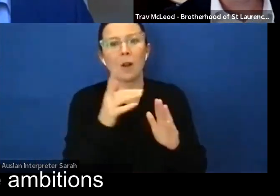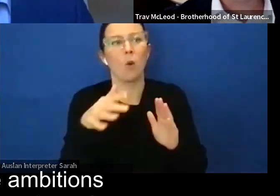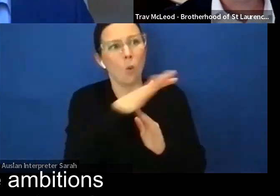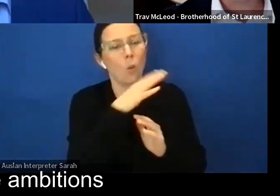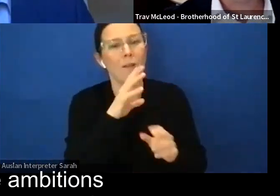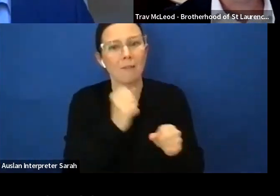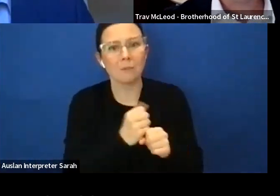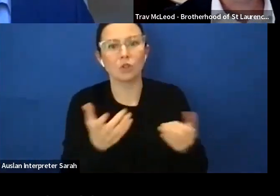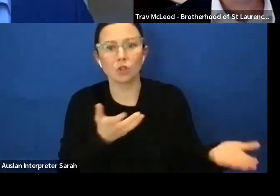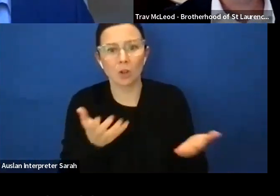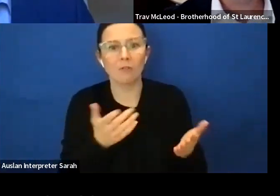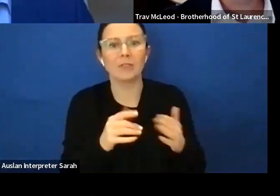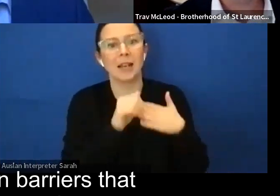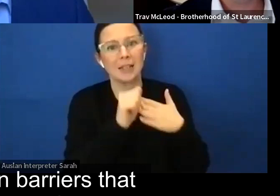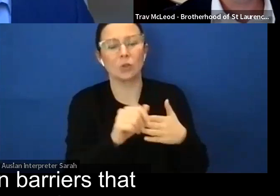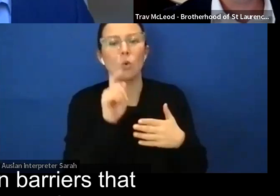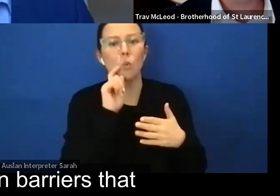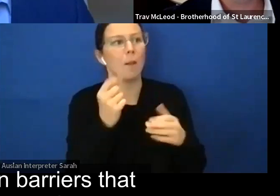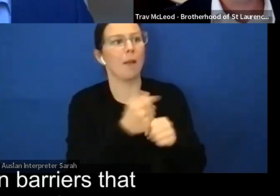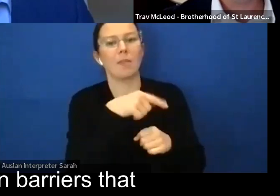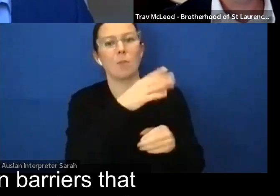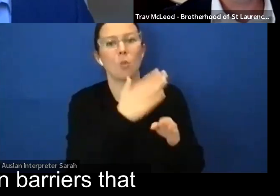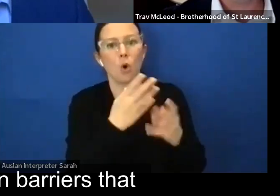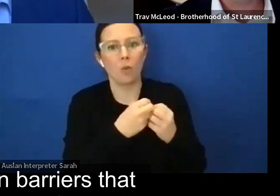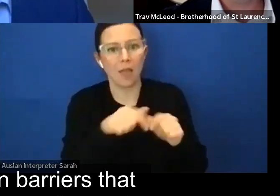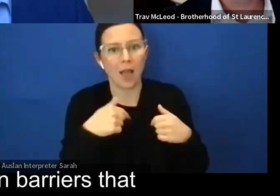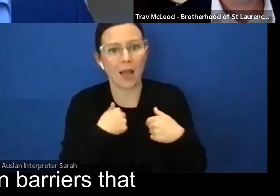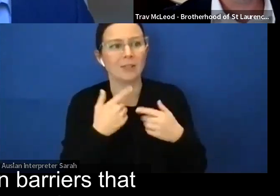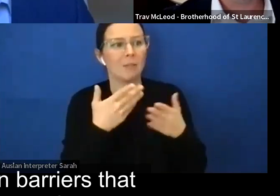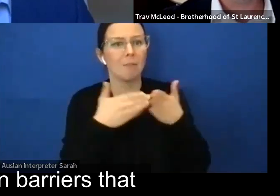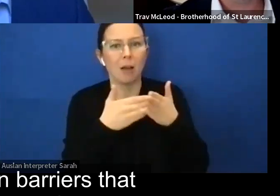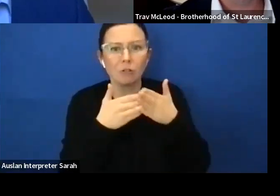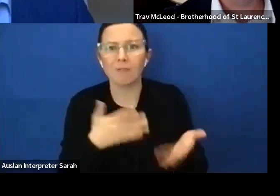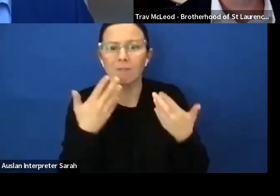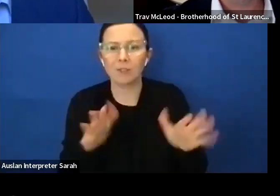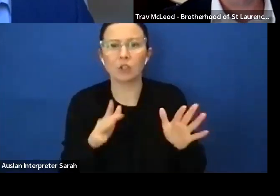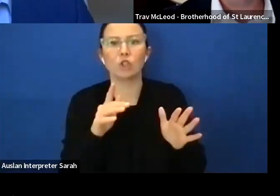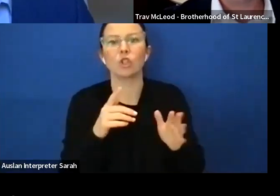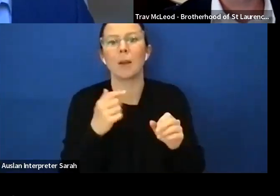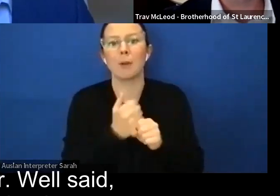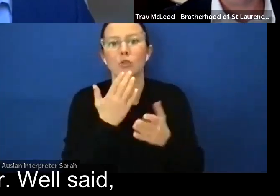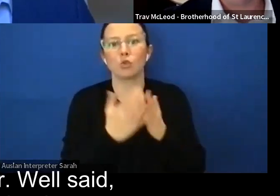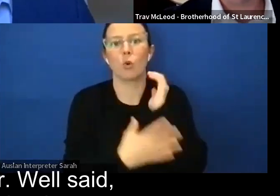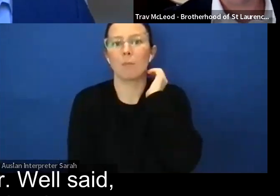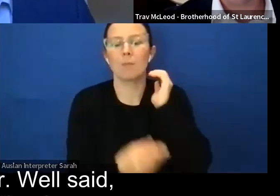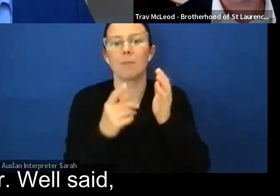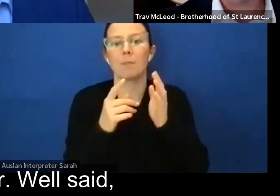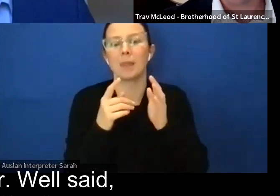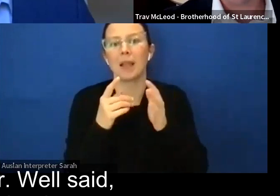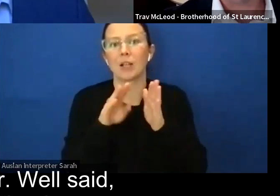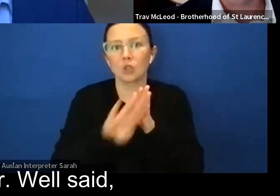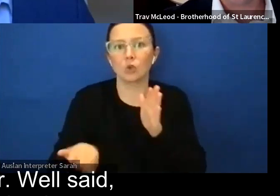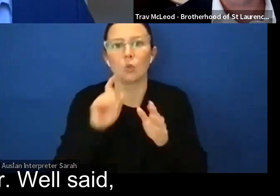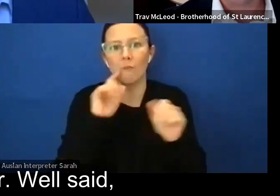governments, services and leaders to work with us, breaking down barriers that lead to exclusion and poverty. Thanks. Here, well